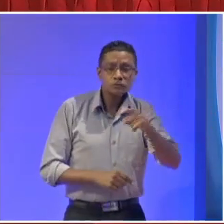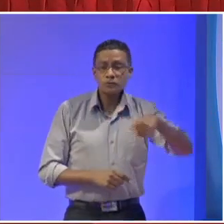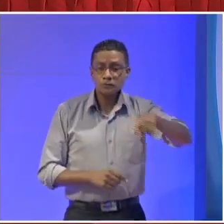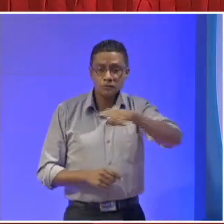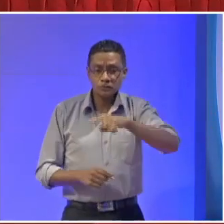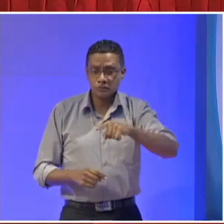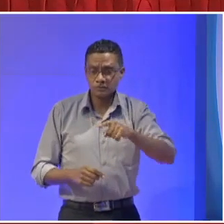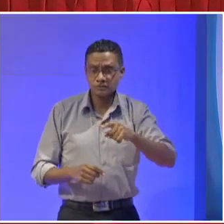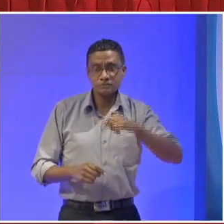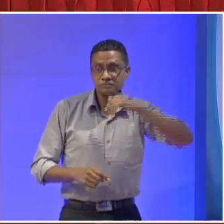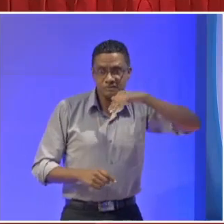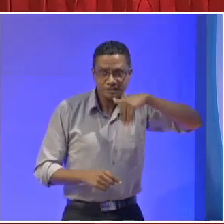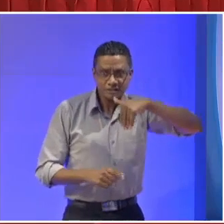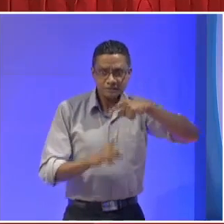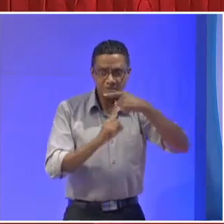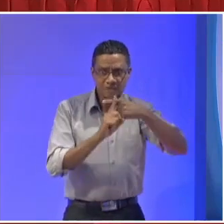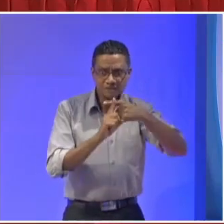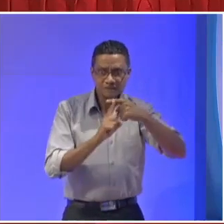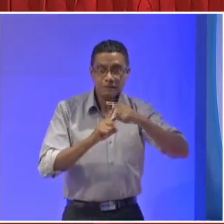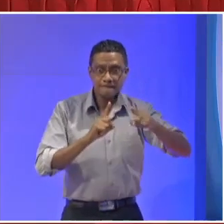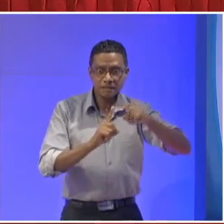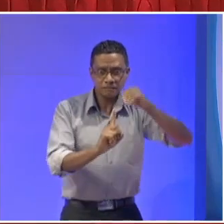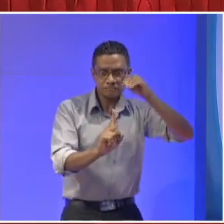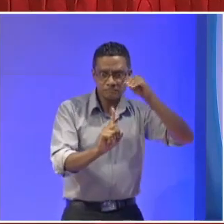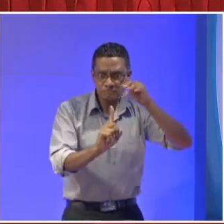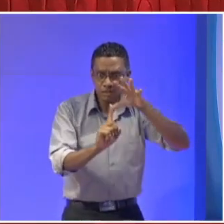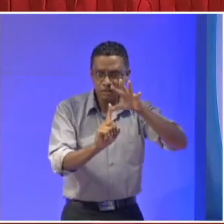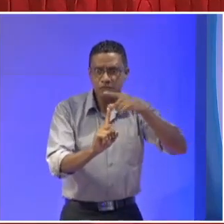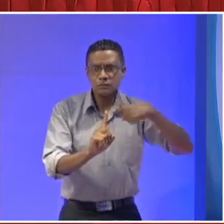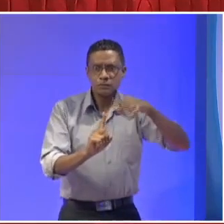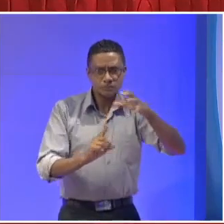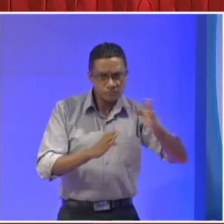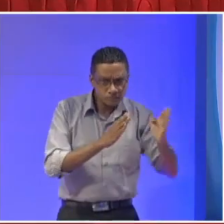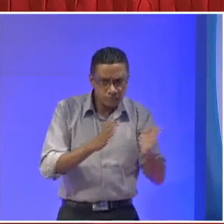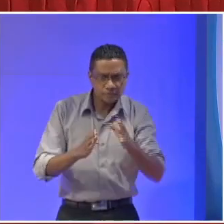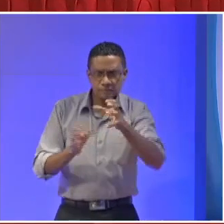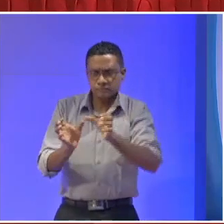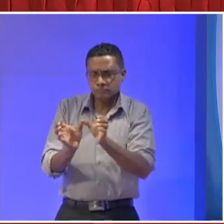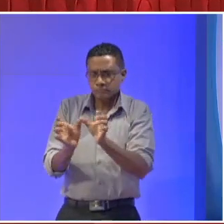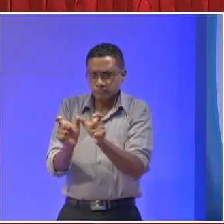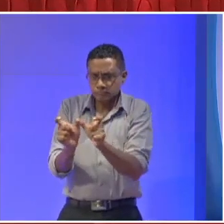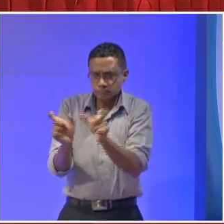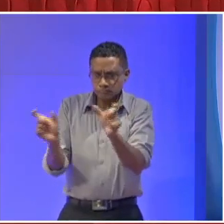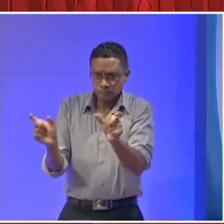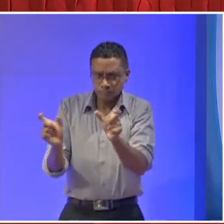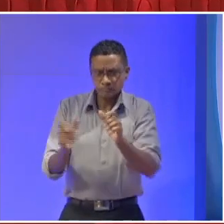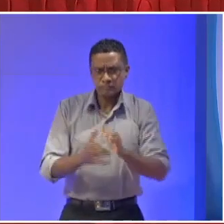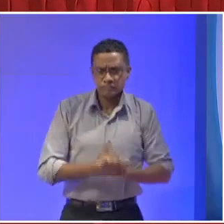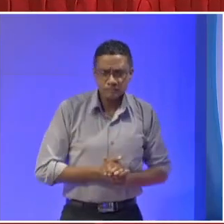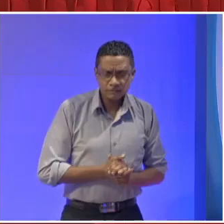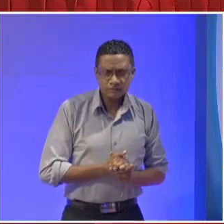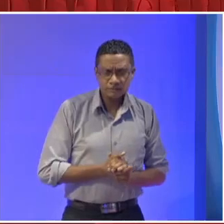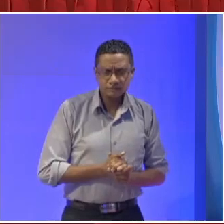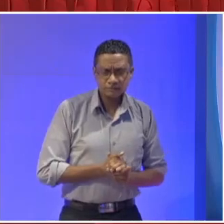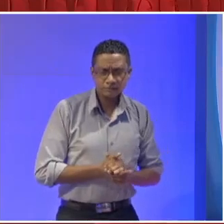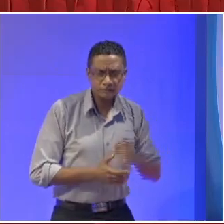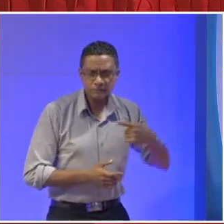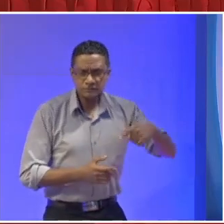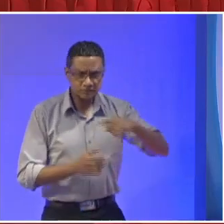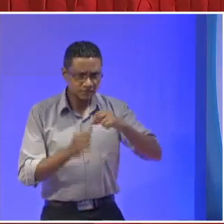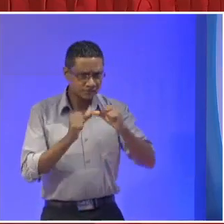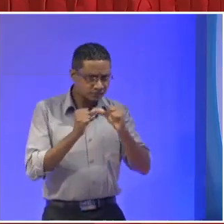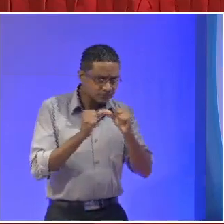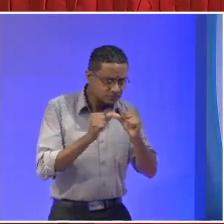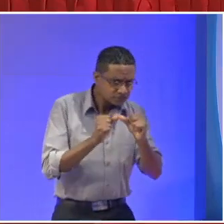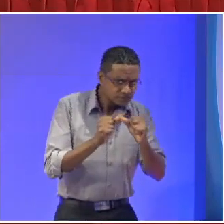positive but may have been exposed to limit the spread of those chains. So while we continue to do that and we don't see evidence of multiple